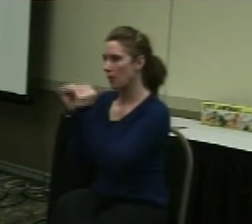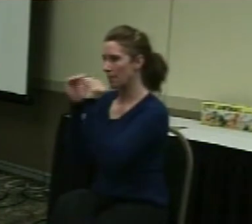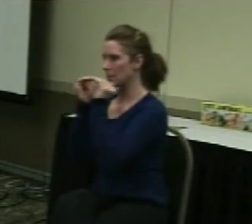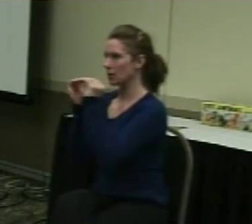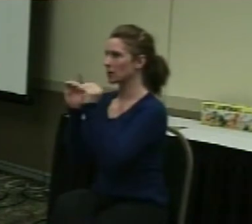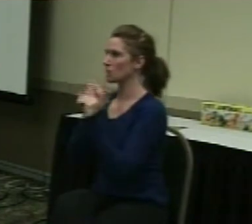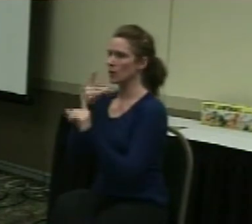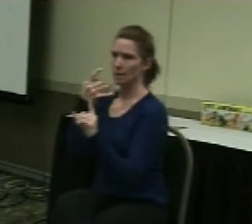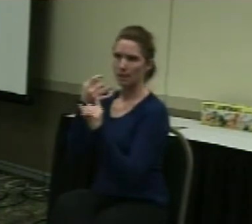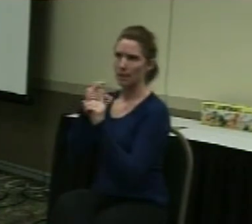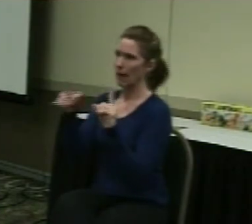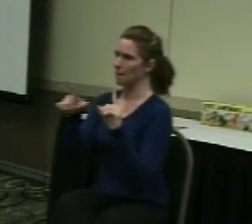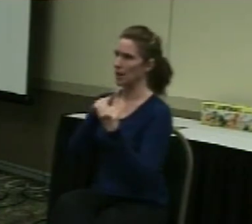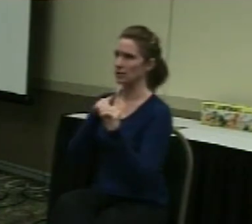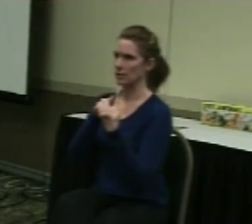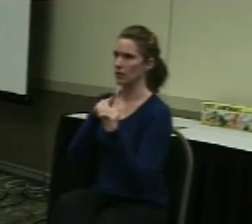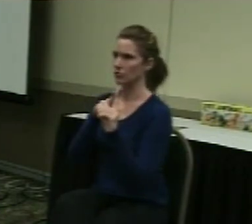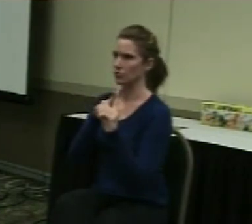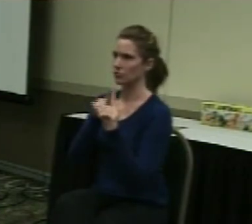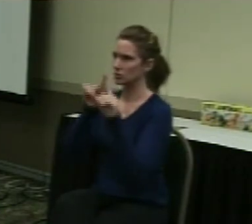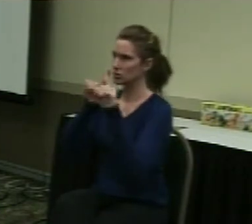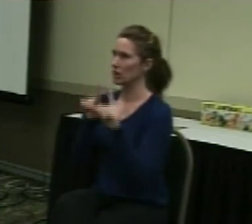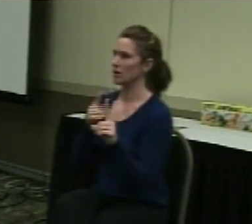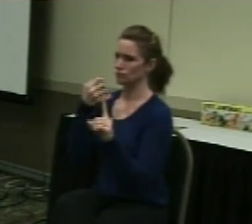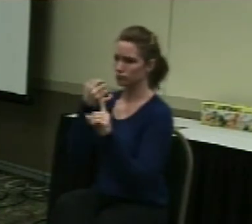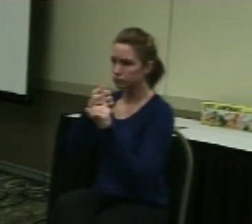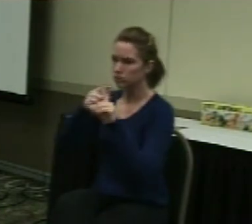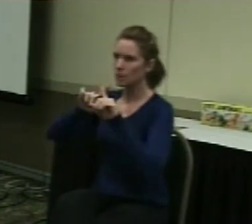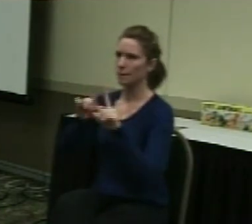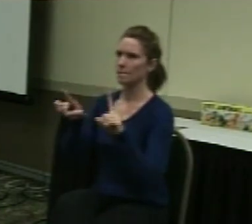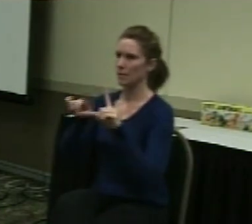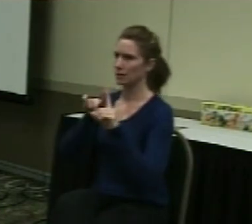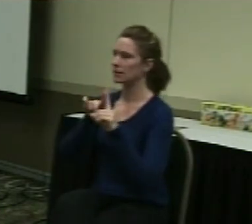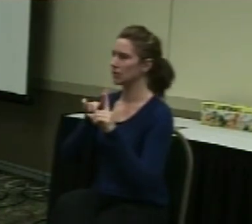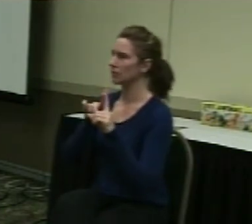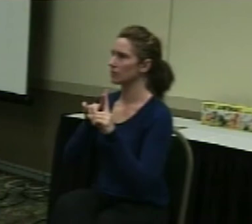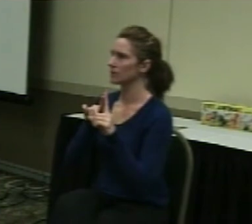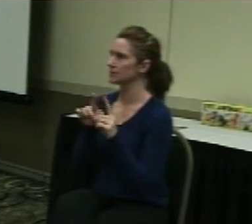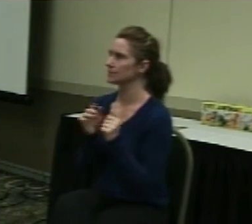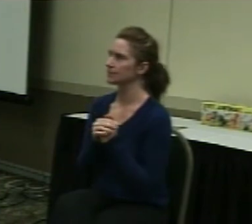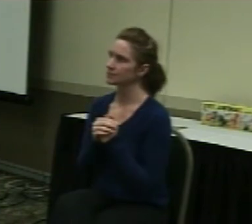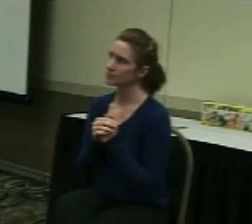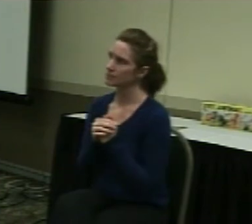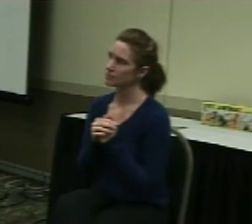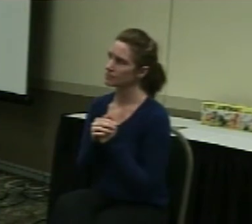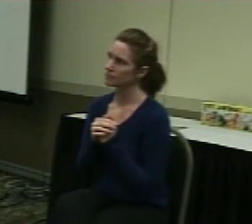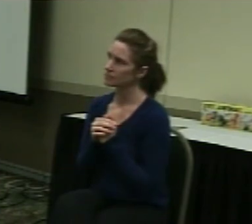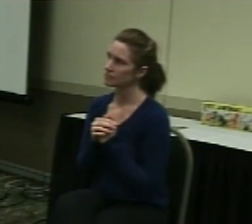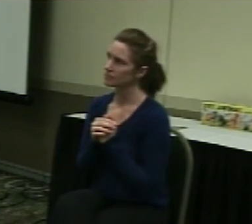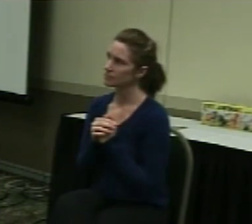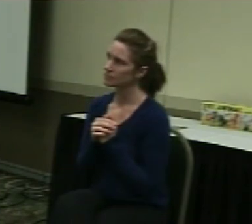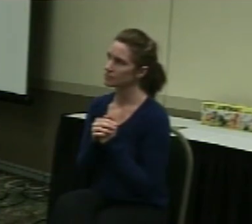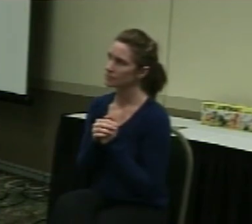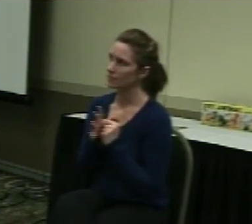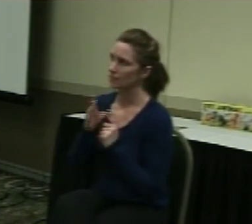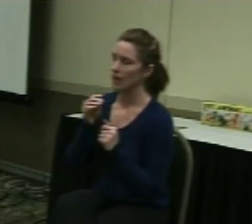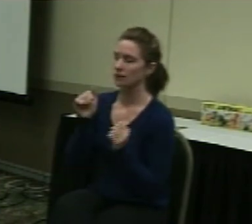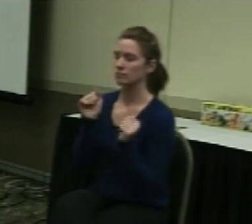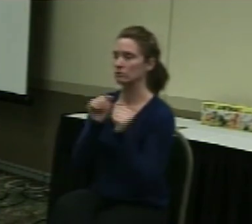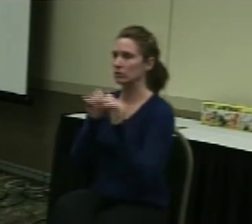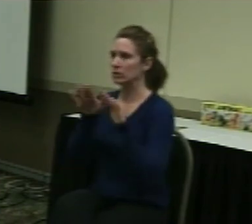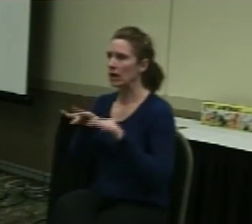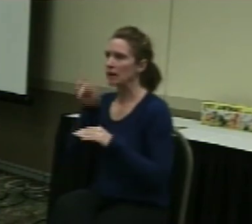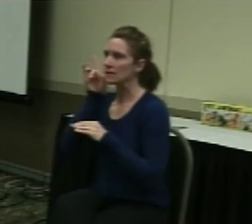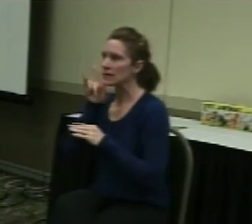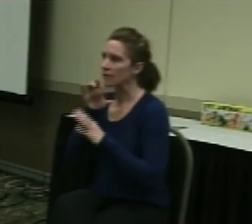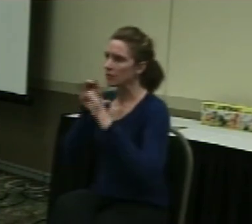such a huge difference. And that's such a challenge, clearly, when the little child has, you know, deaf and communication,